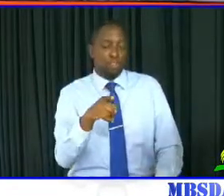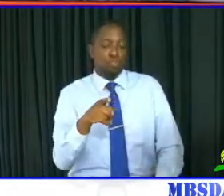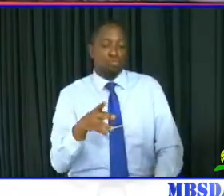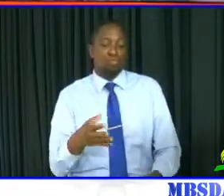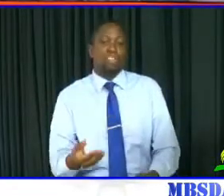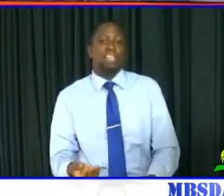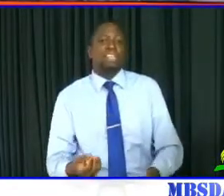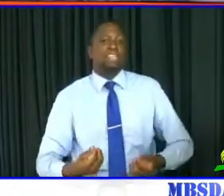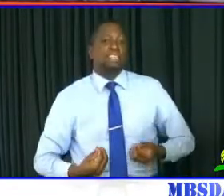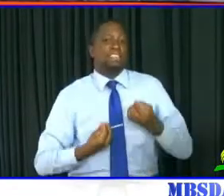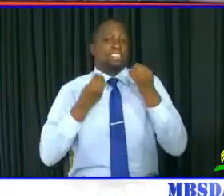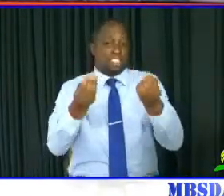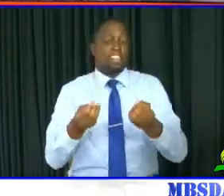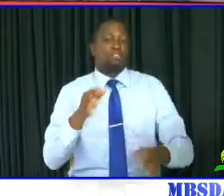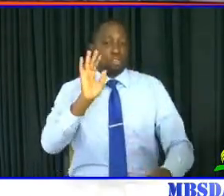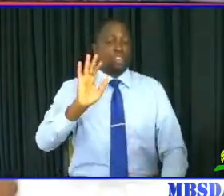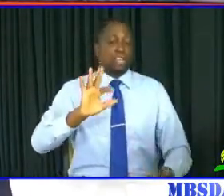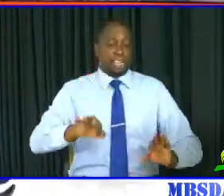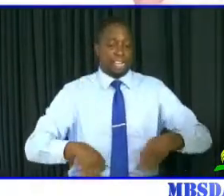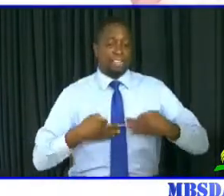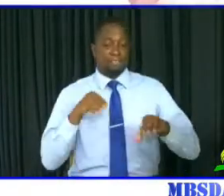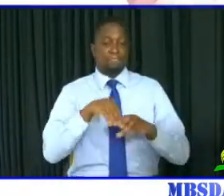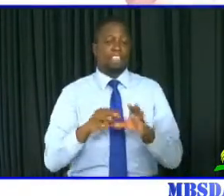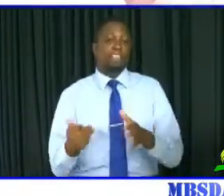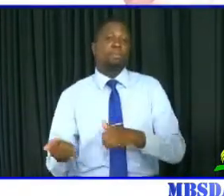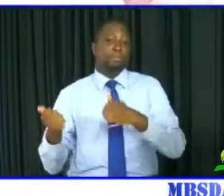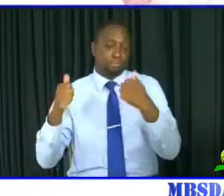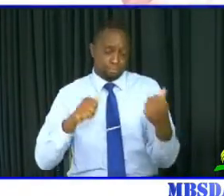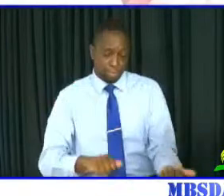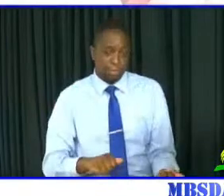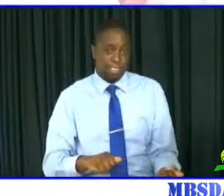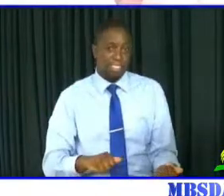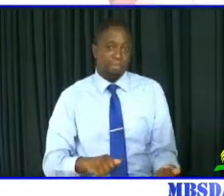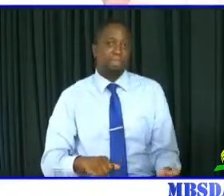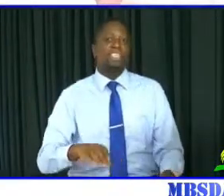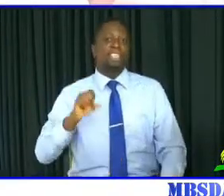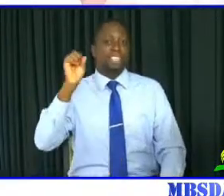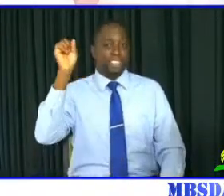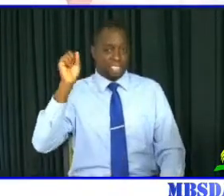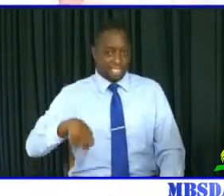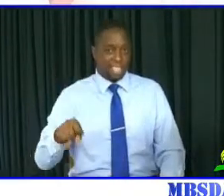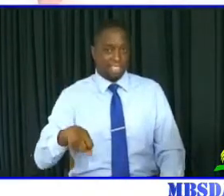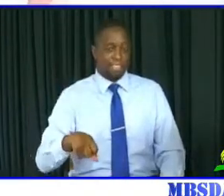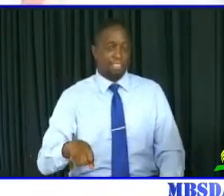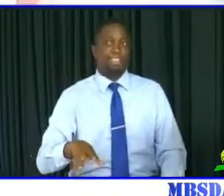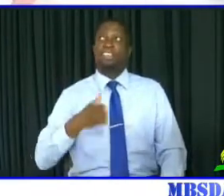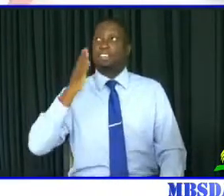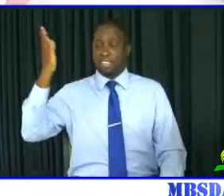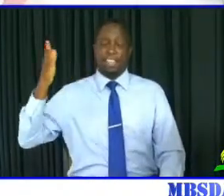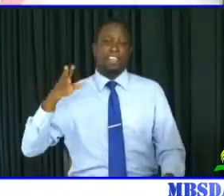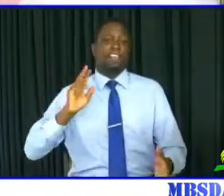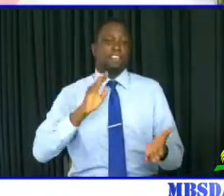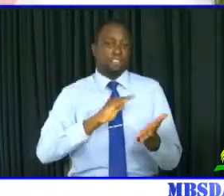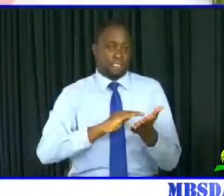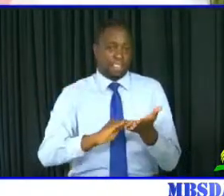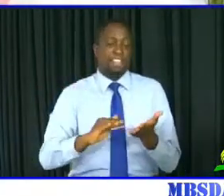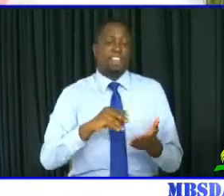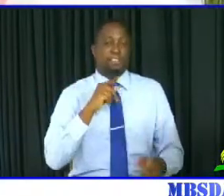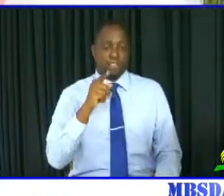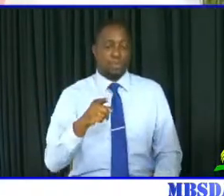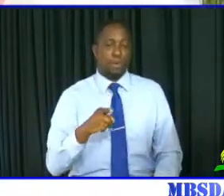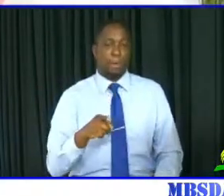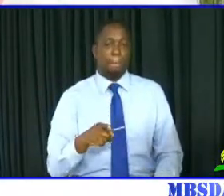but you've got help. The road may be challenging, but you've got assistance. The Holy Spirit will be with